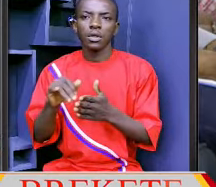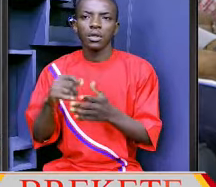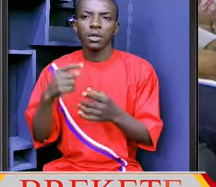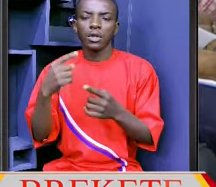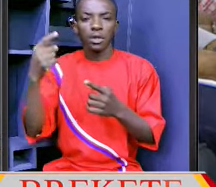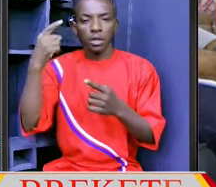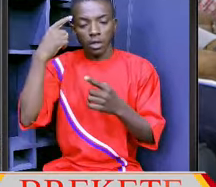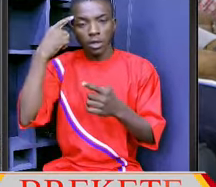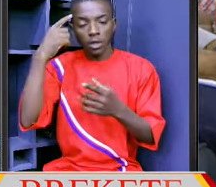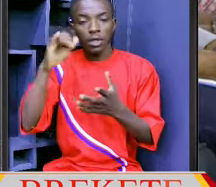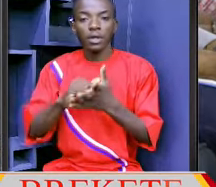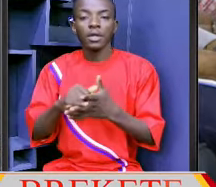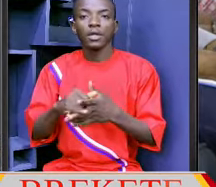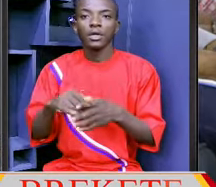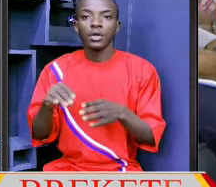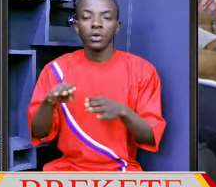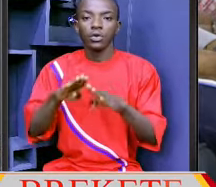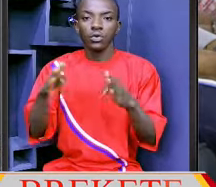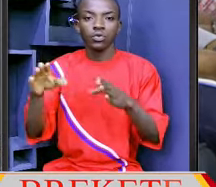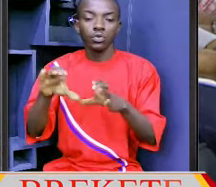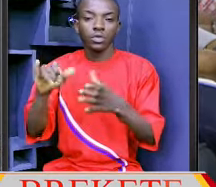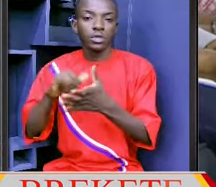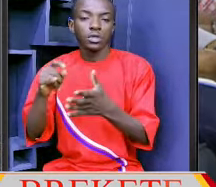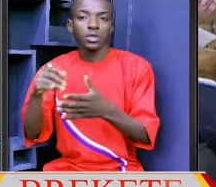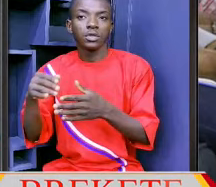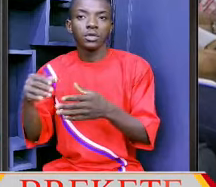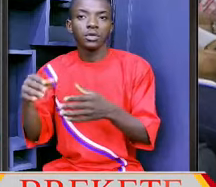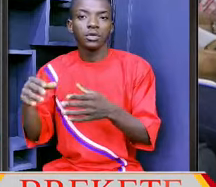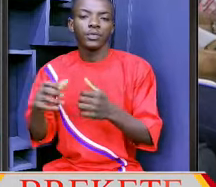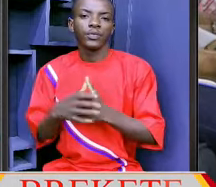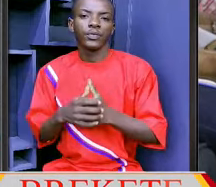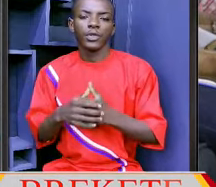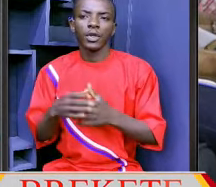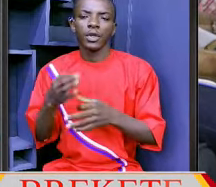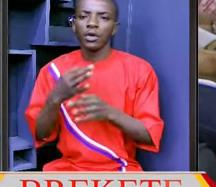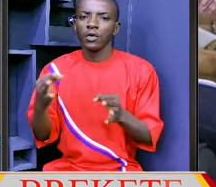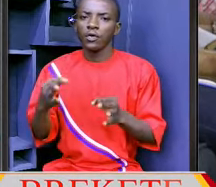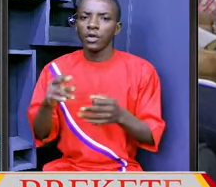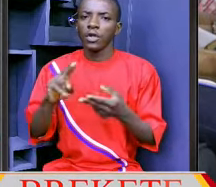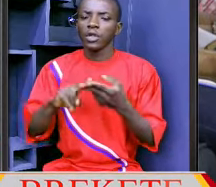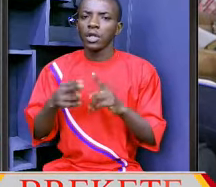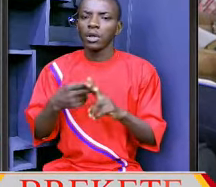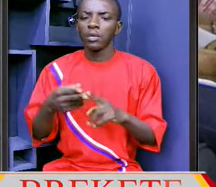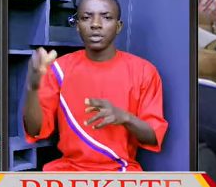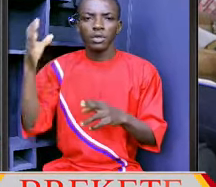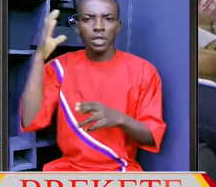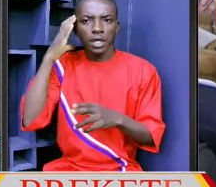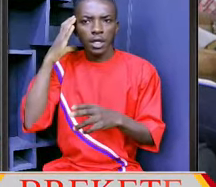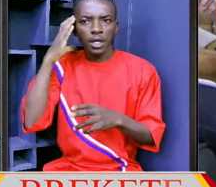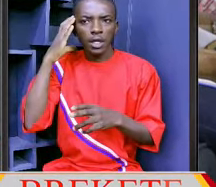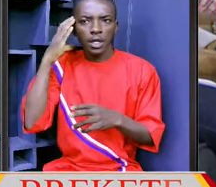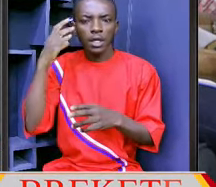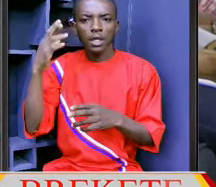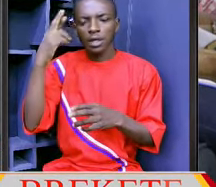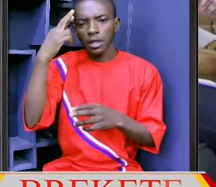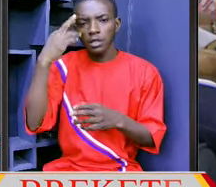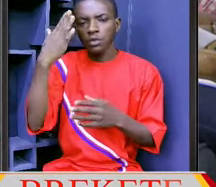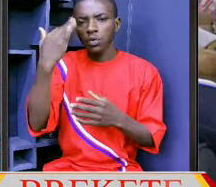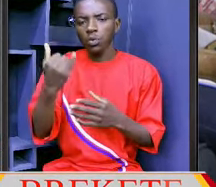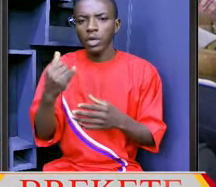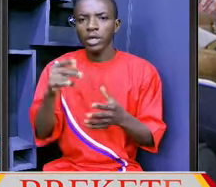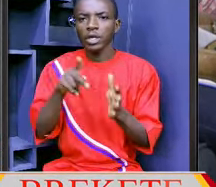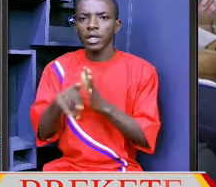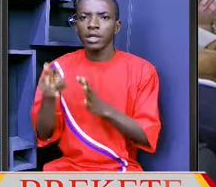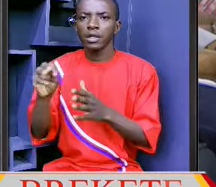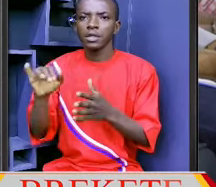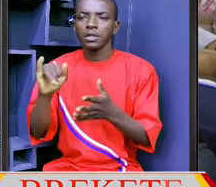you just say you go do this thing to the news. And the neighbors, they hear the reason why they kill